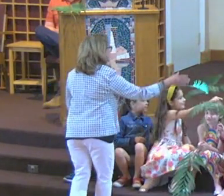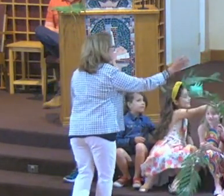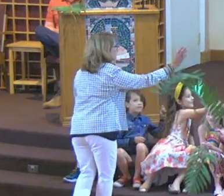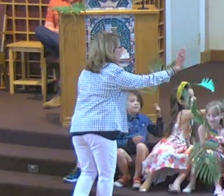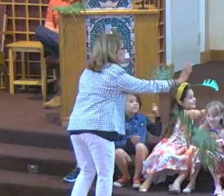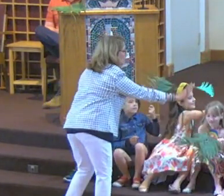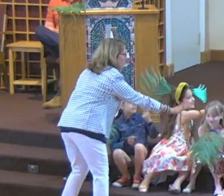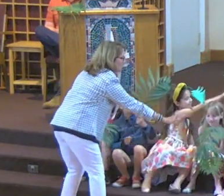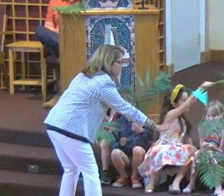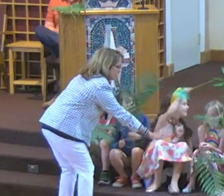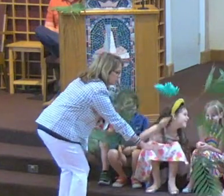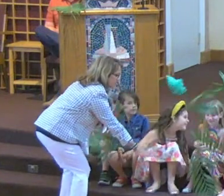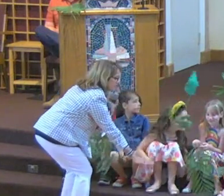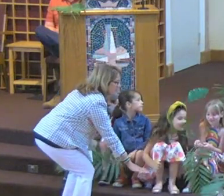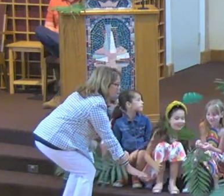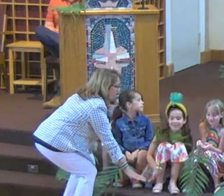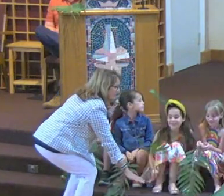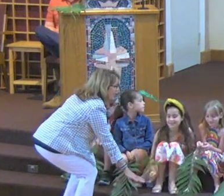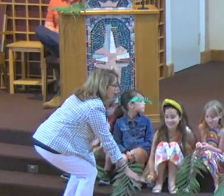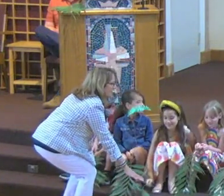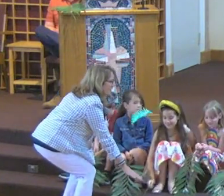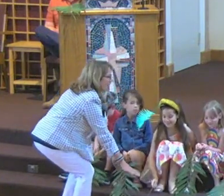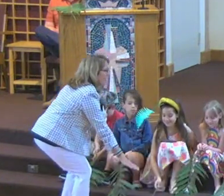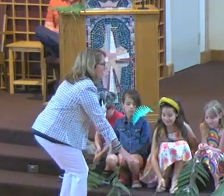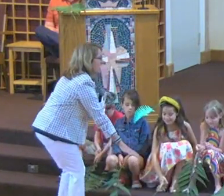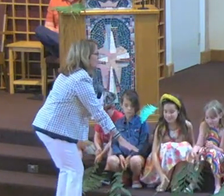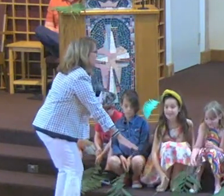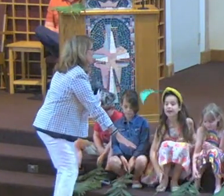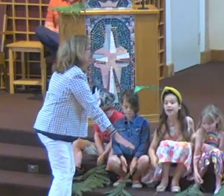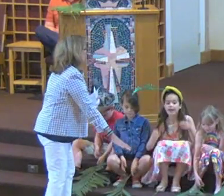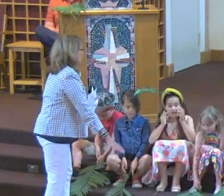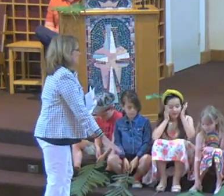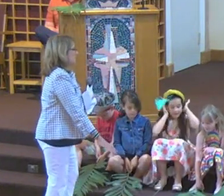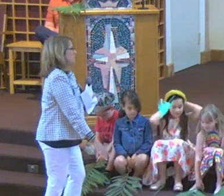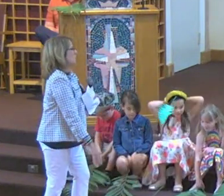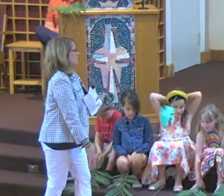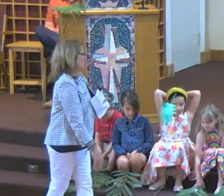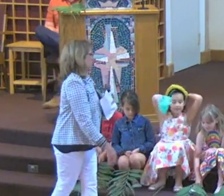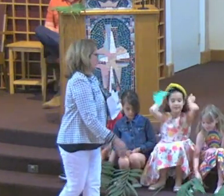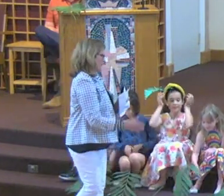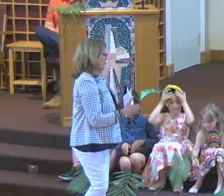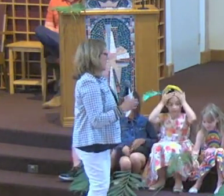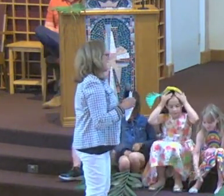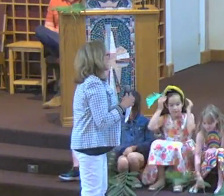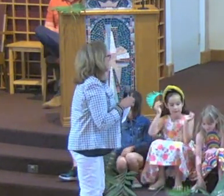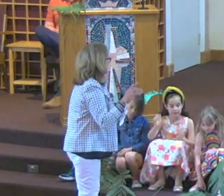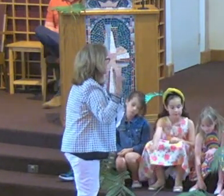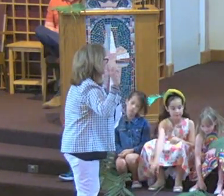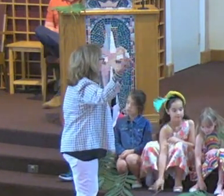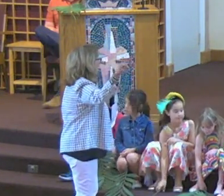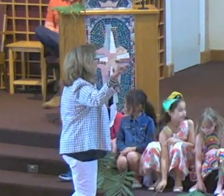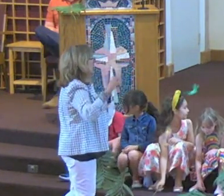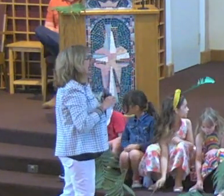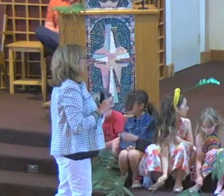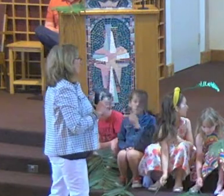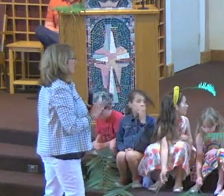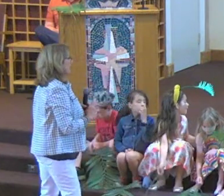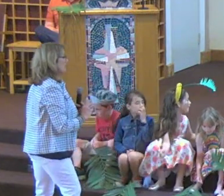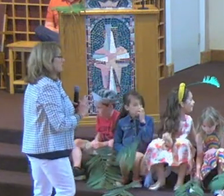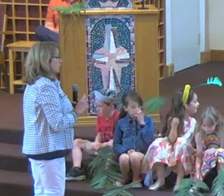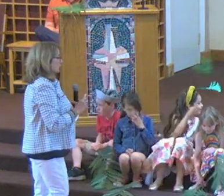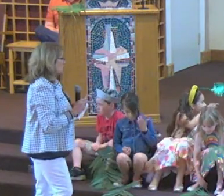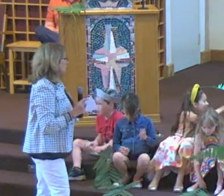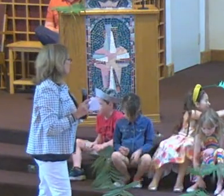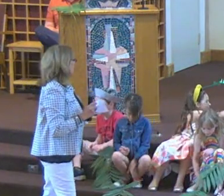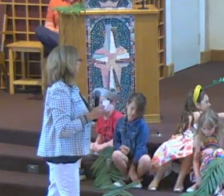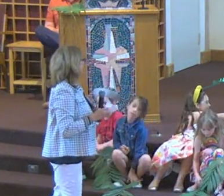mean? Let's hold our palms now and you can set them right down. Excellent job if you want to. So Mr. Cole is going to help me